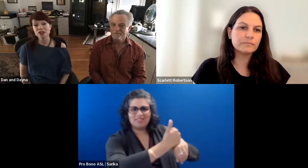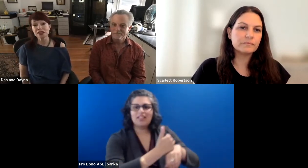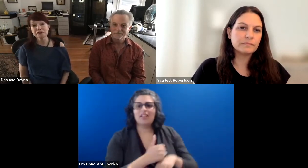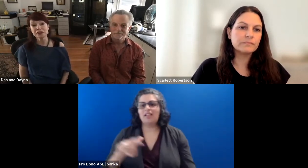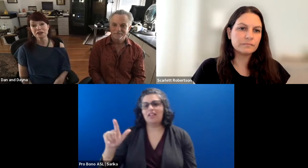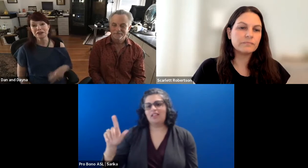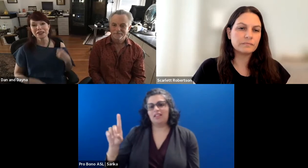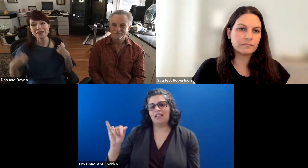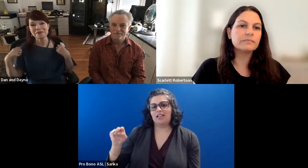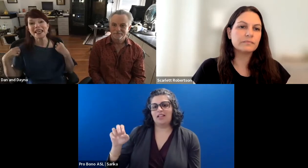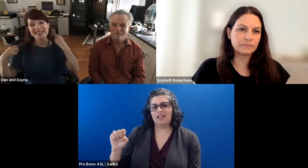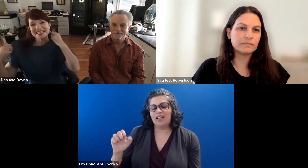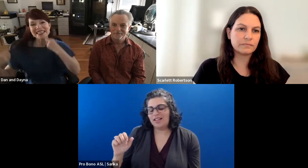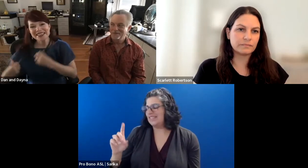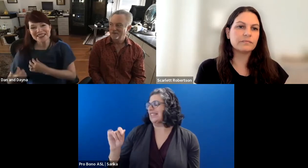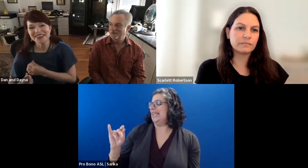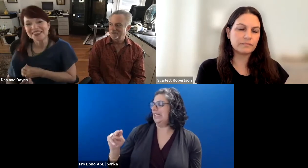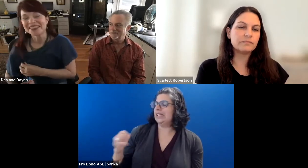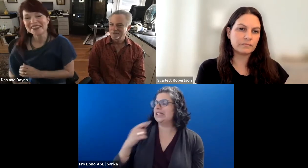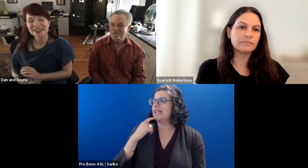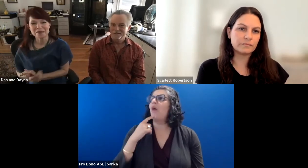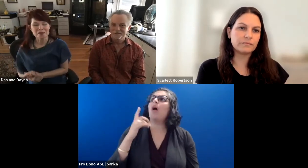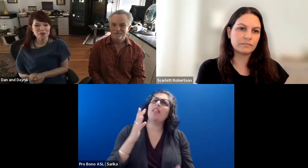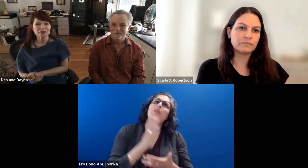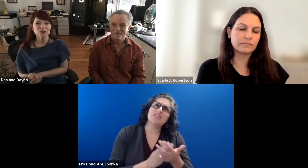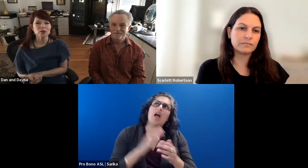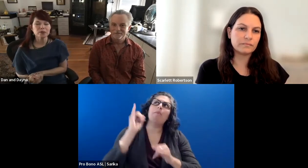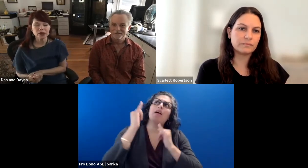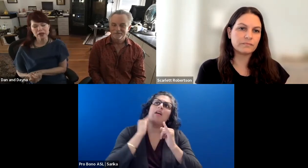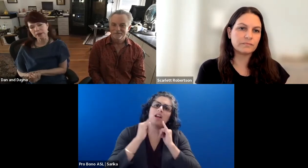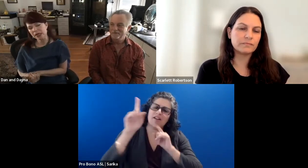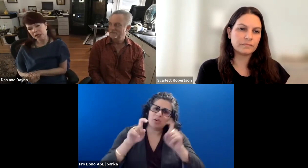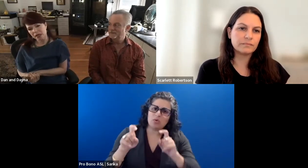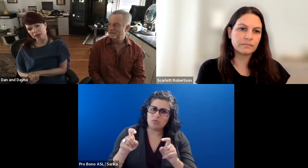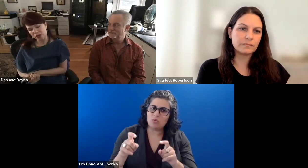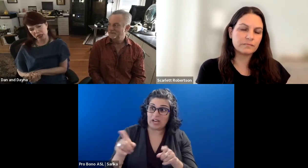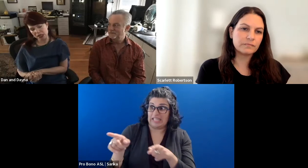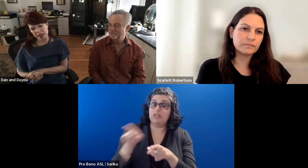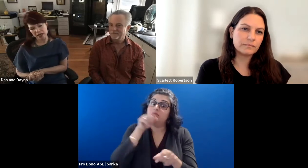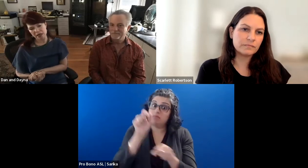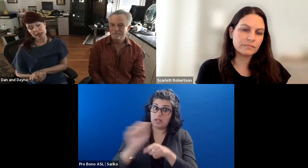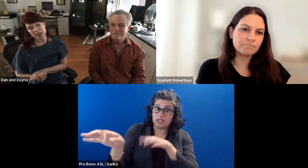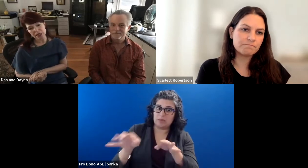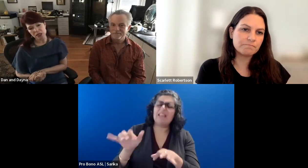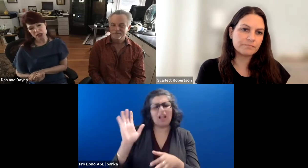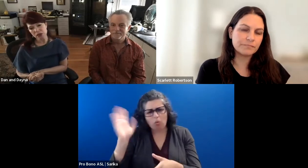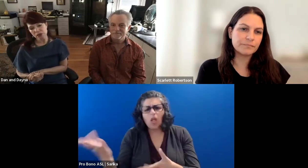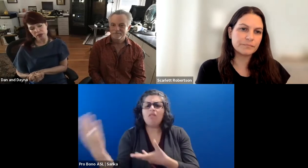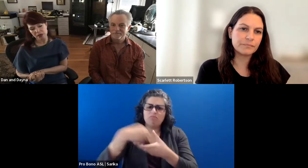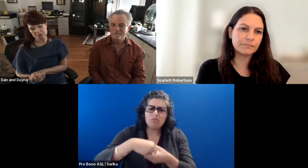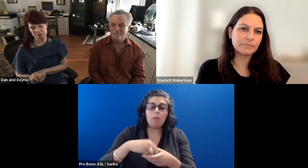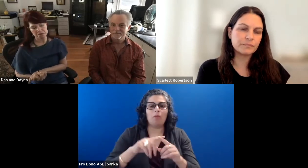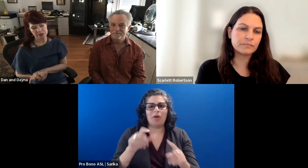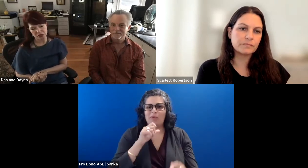Leonard actually definitively explained the song, we would have found a way to put it in. But in looking at and listening